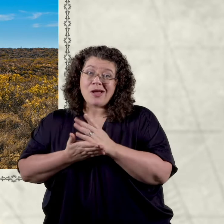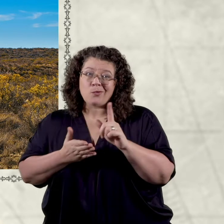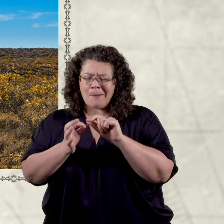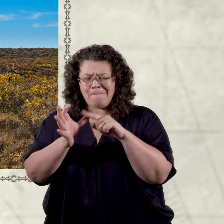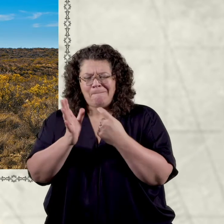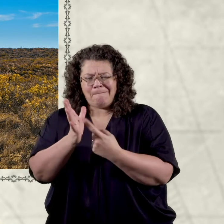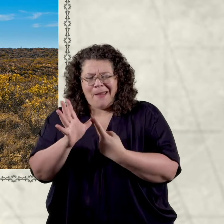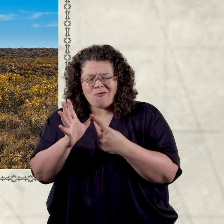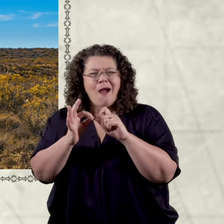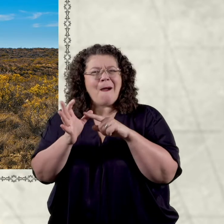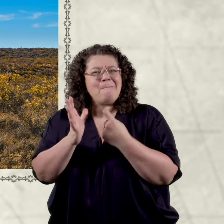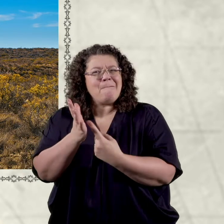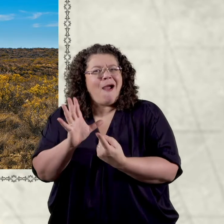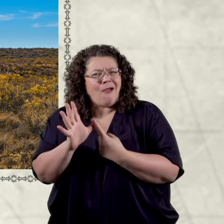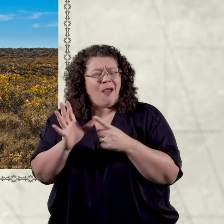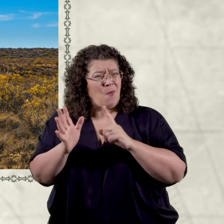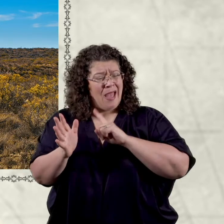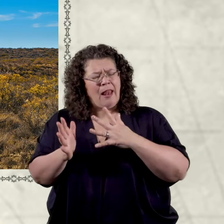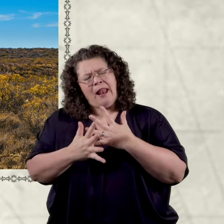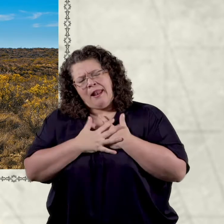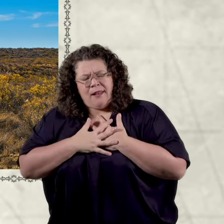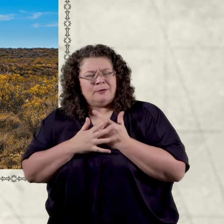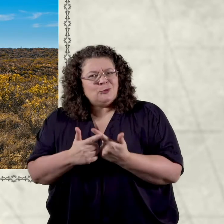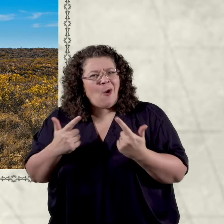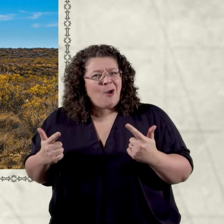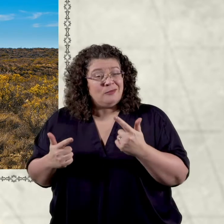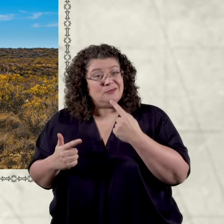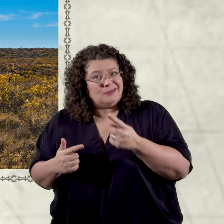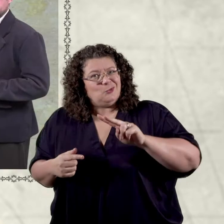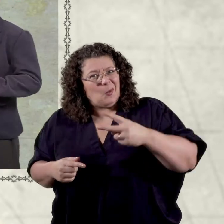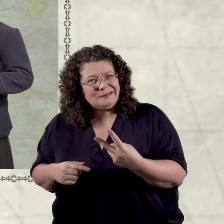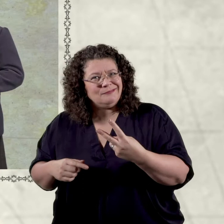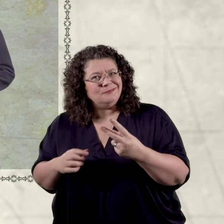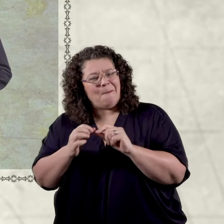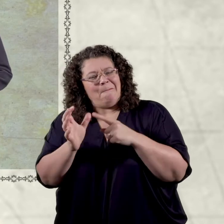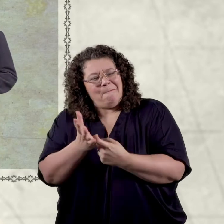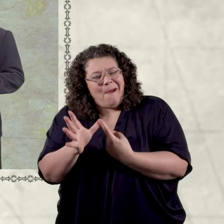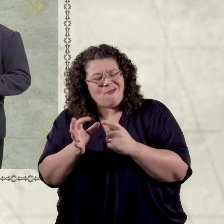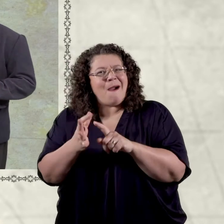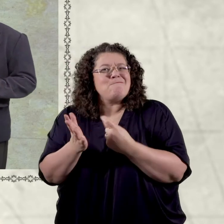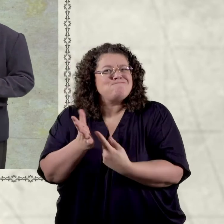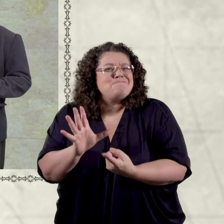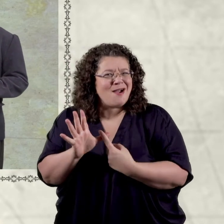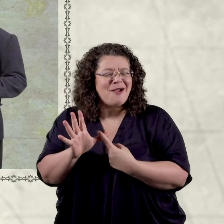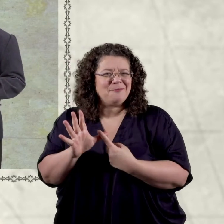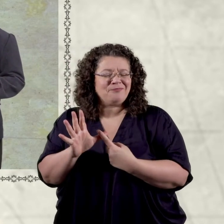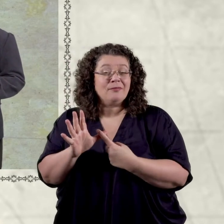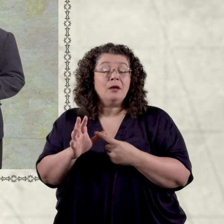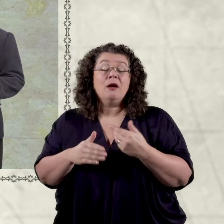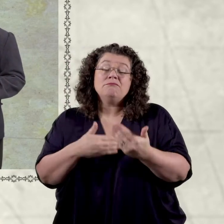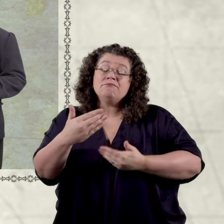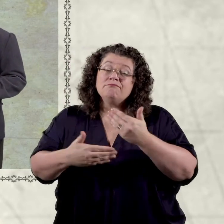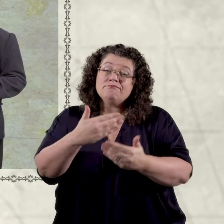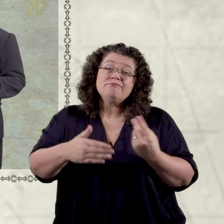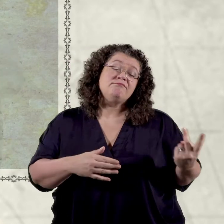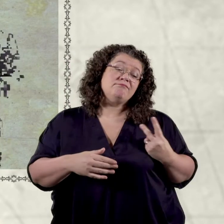bara. Yep, they liked it so much, they said it twice. In time, Catherine and I established our own